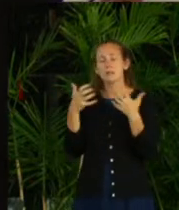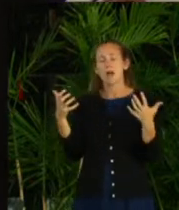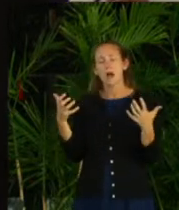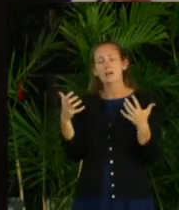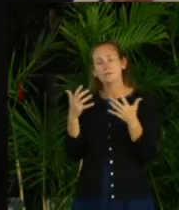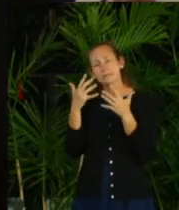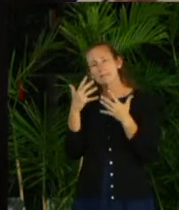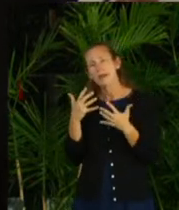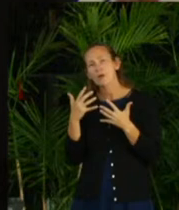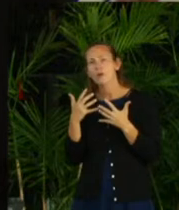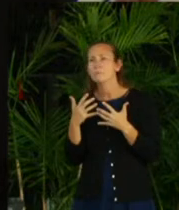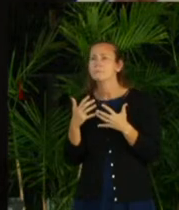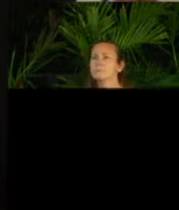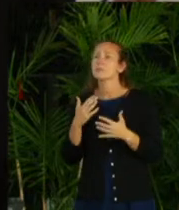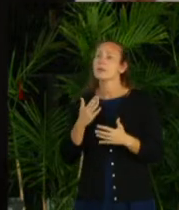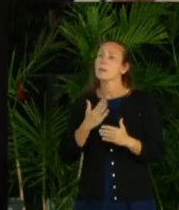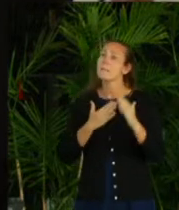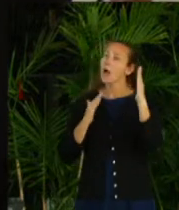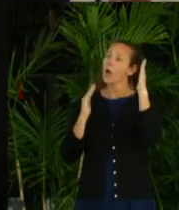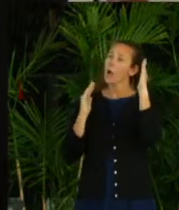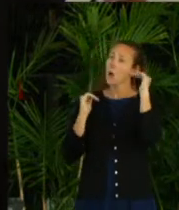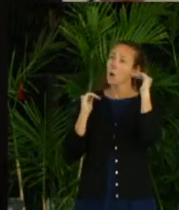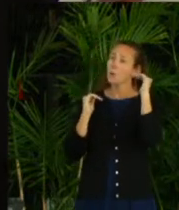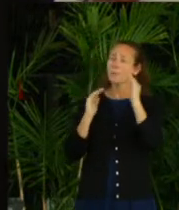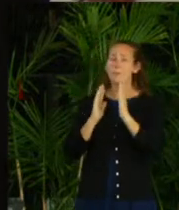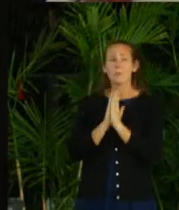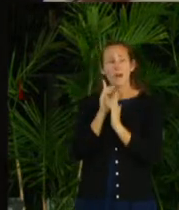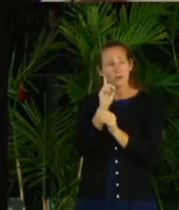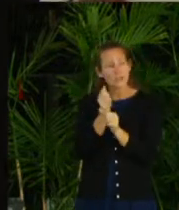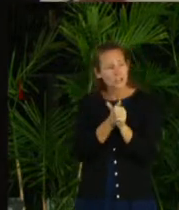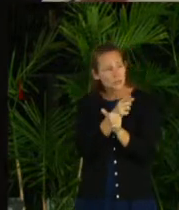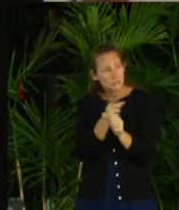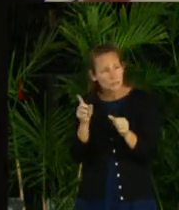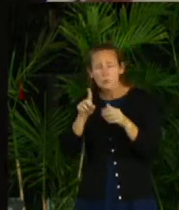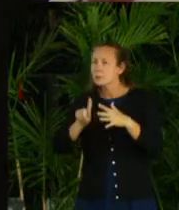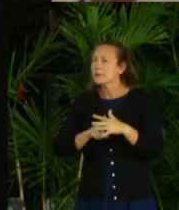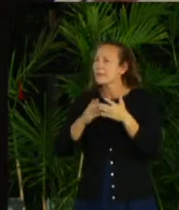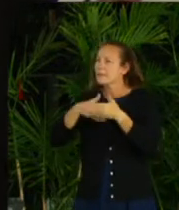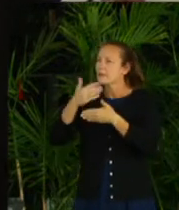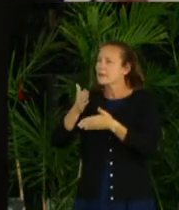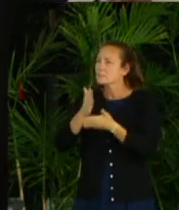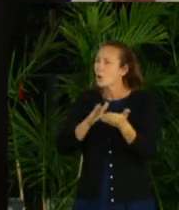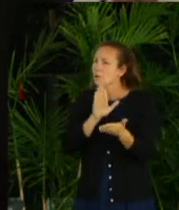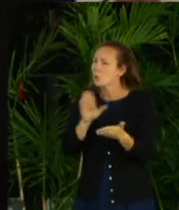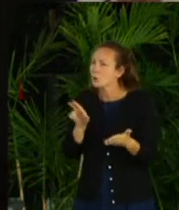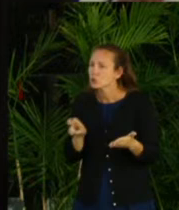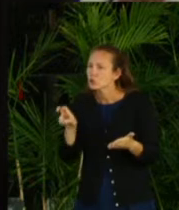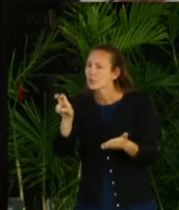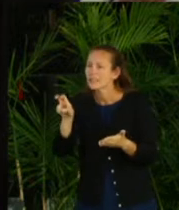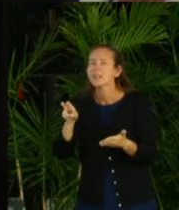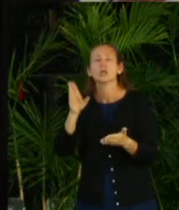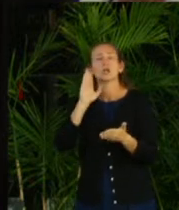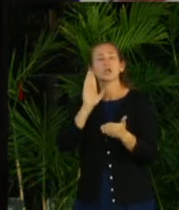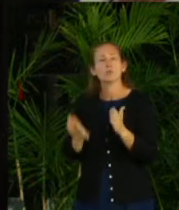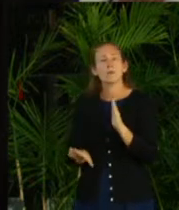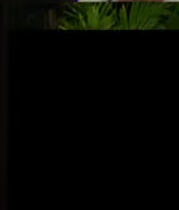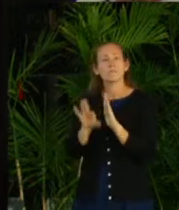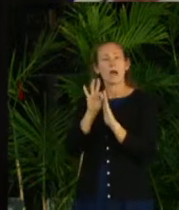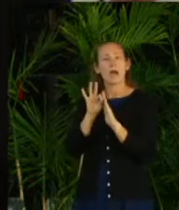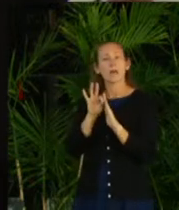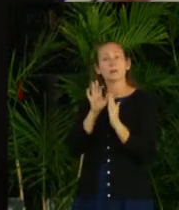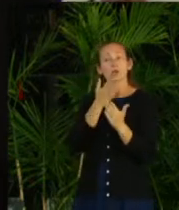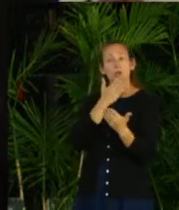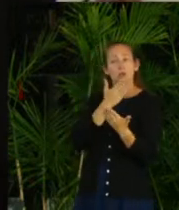fair. My earnest hope and prayer for each of you is that as you begin the next chapter of your journey, you would find that which is